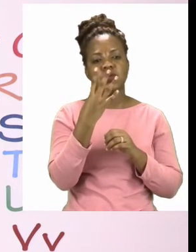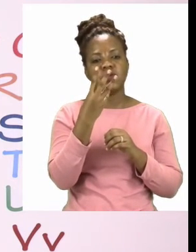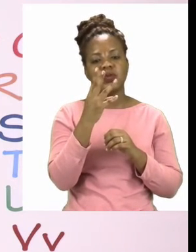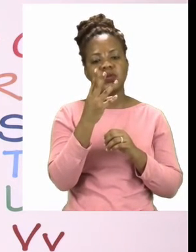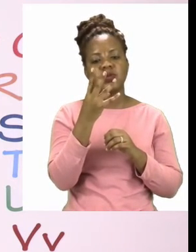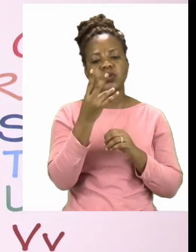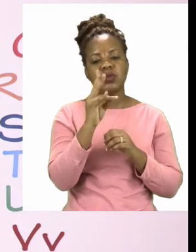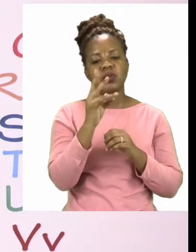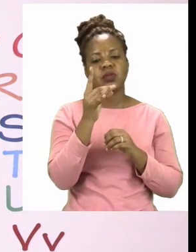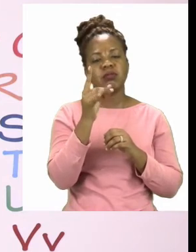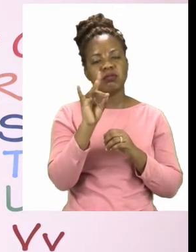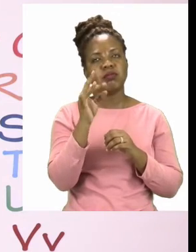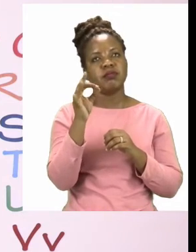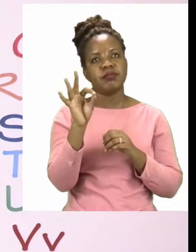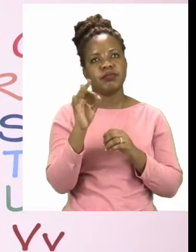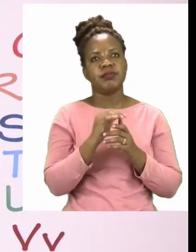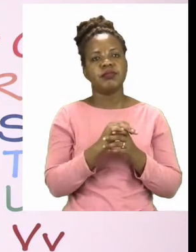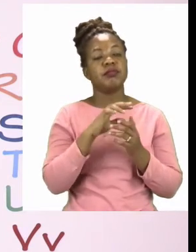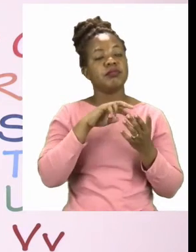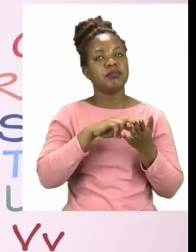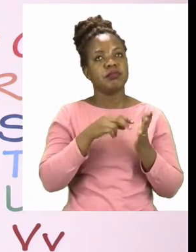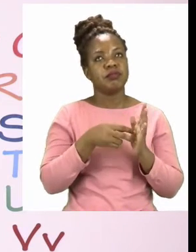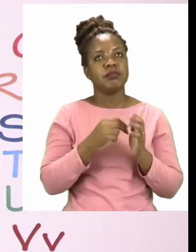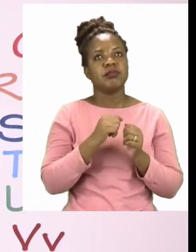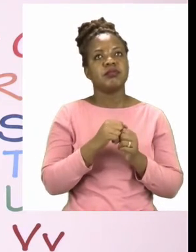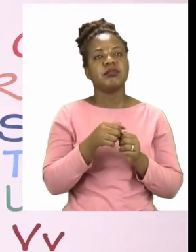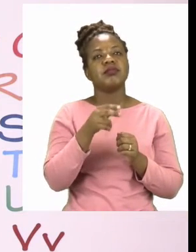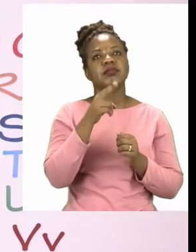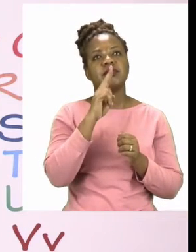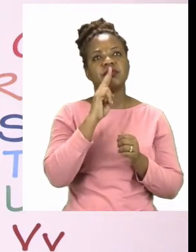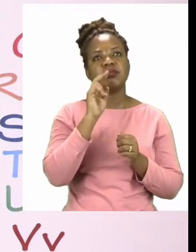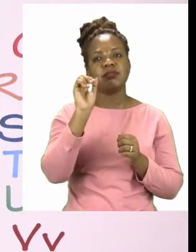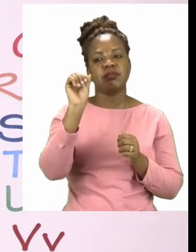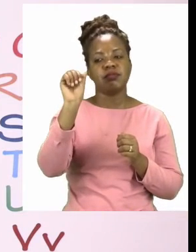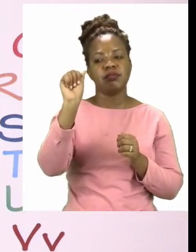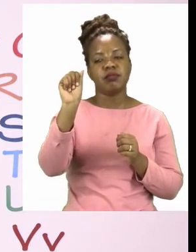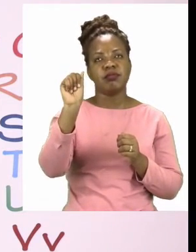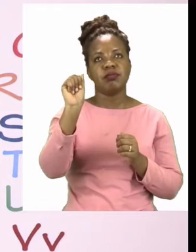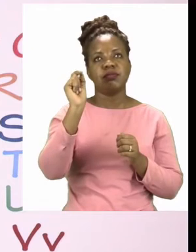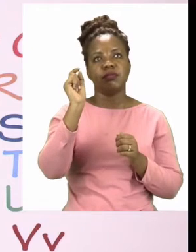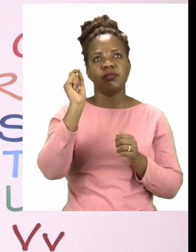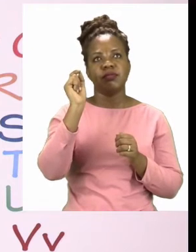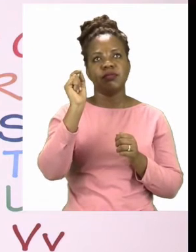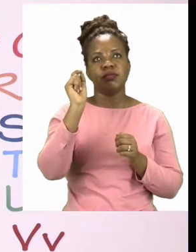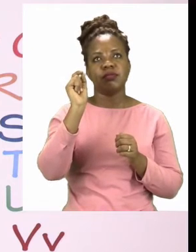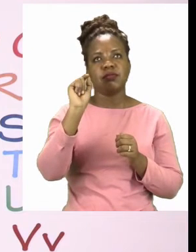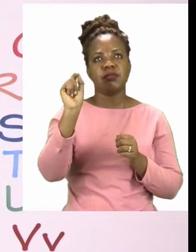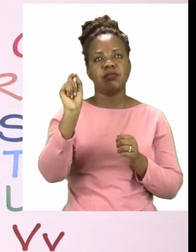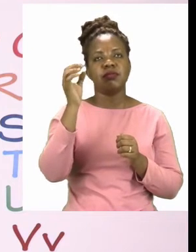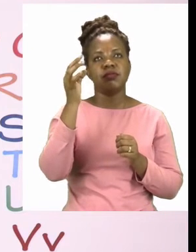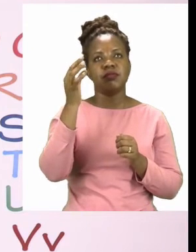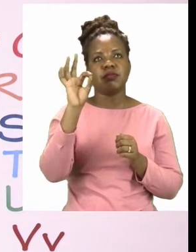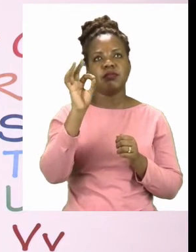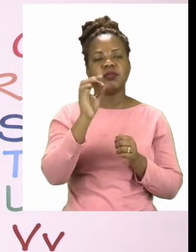8, 9. So that means my answer for 3 times 3